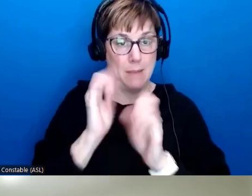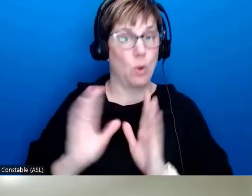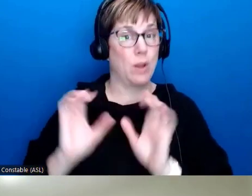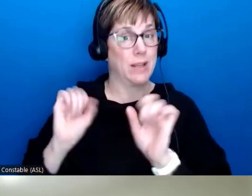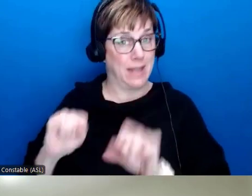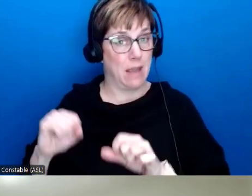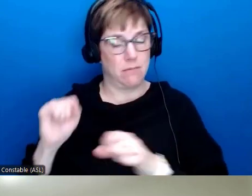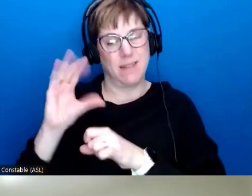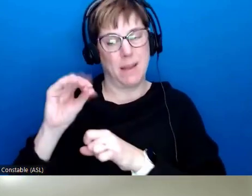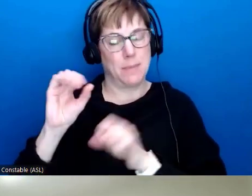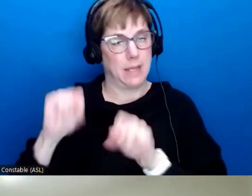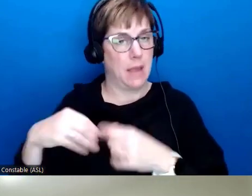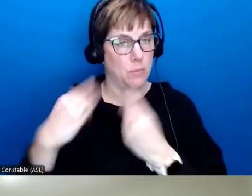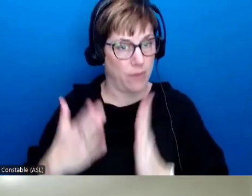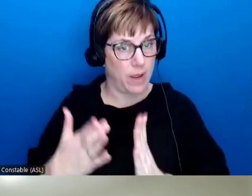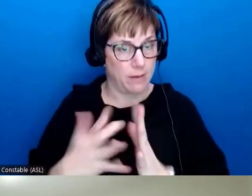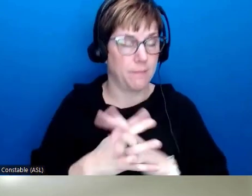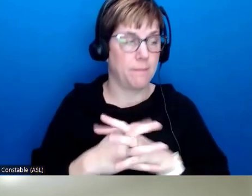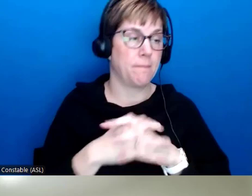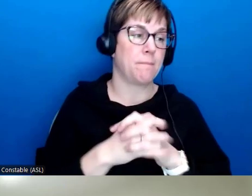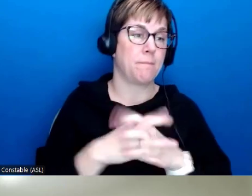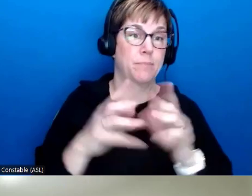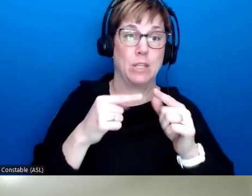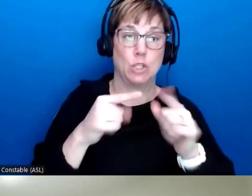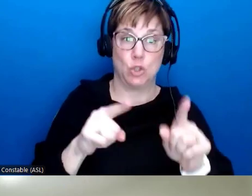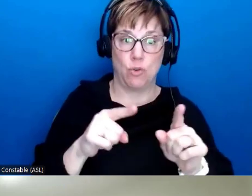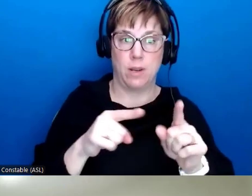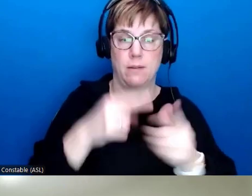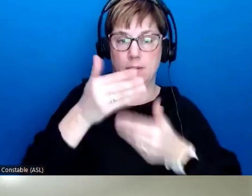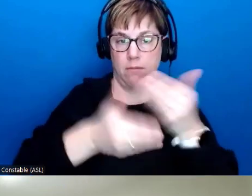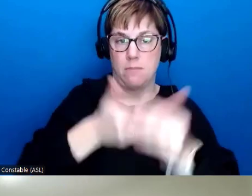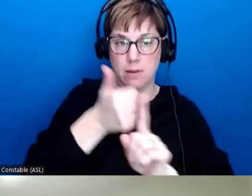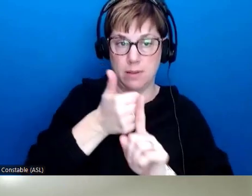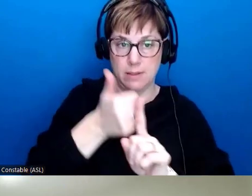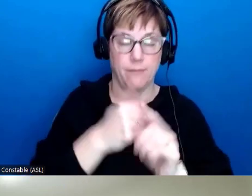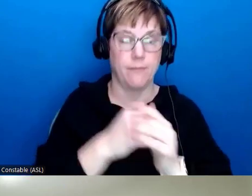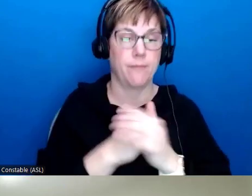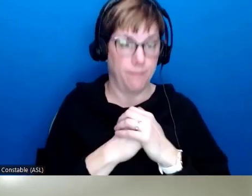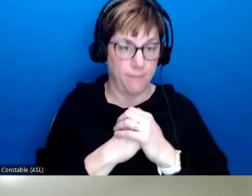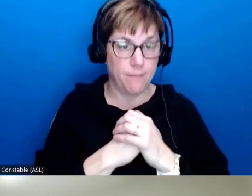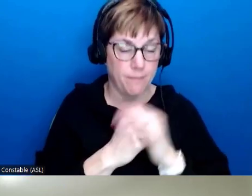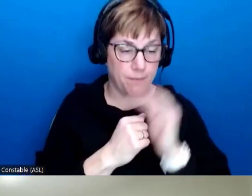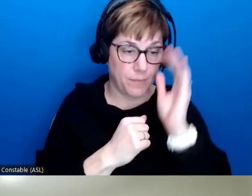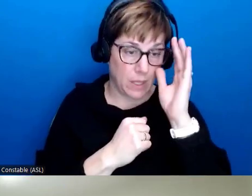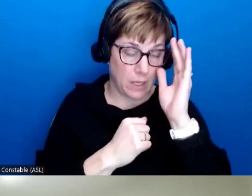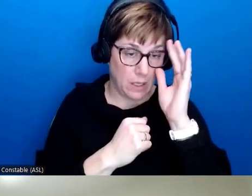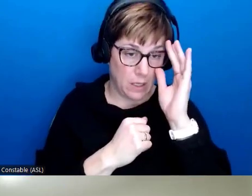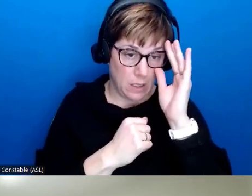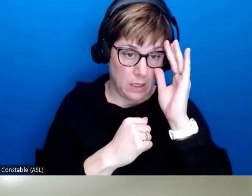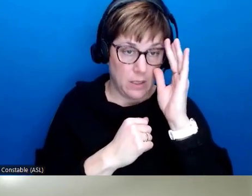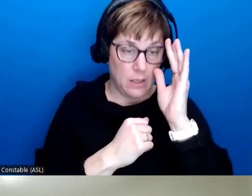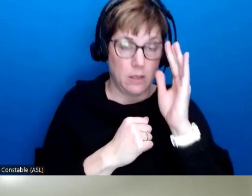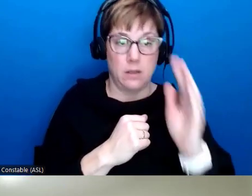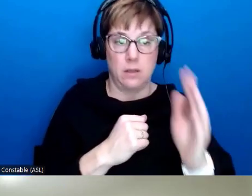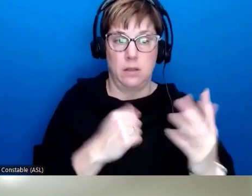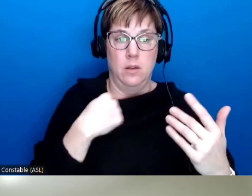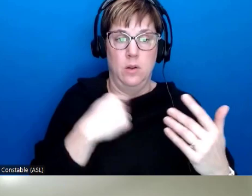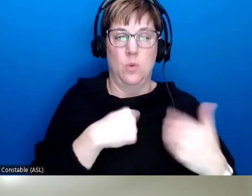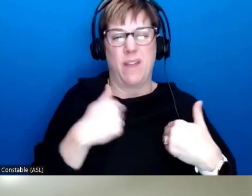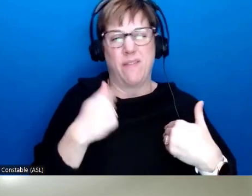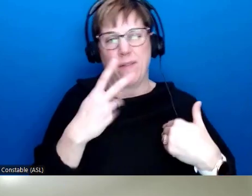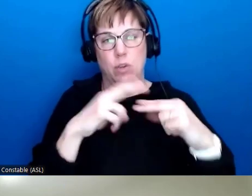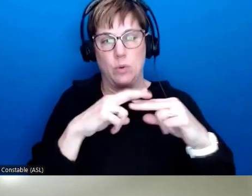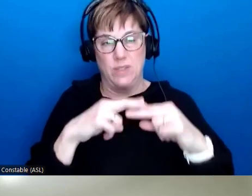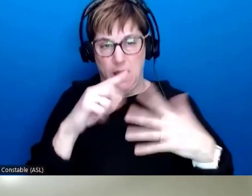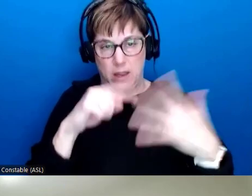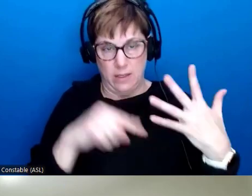provide during the job application process. And we've got a couple slides on that, and then